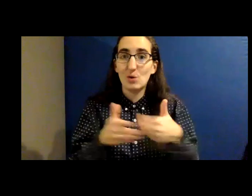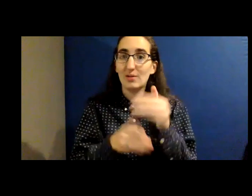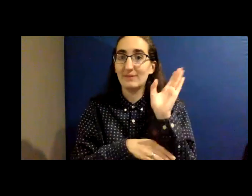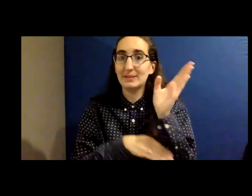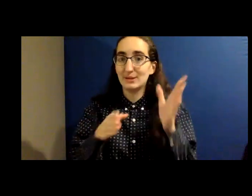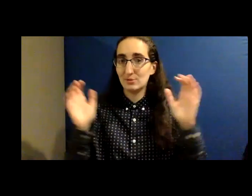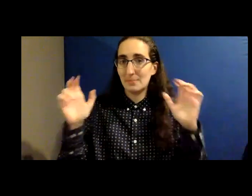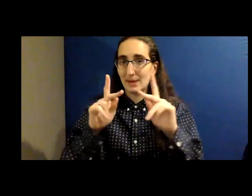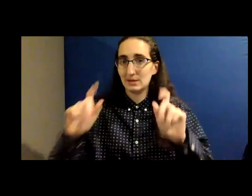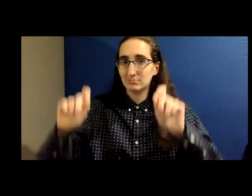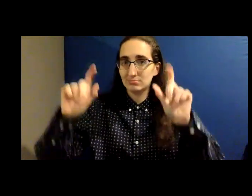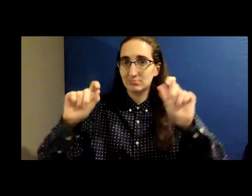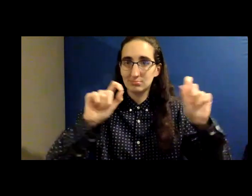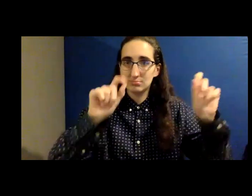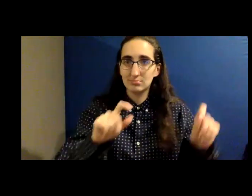back and